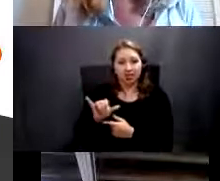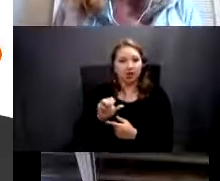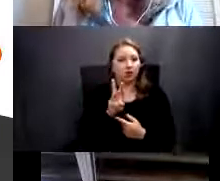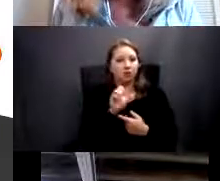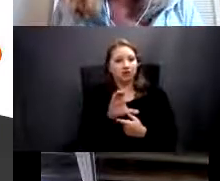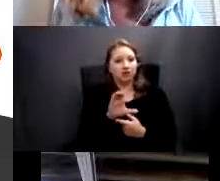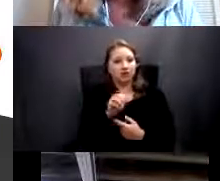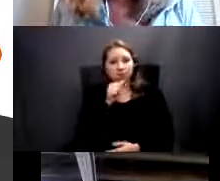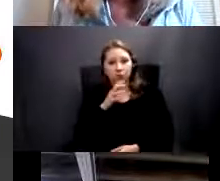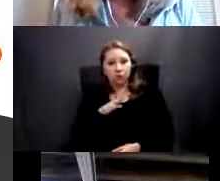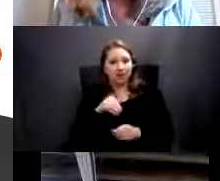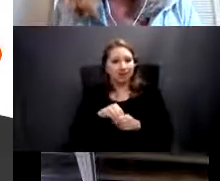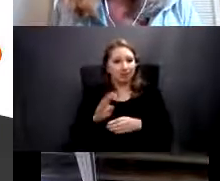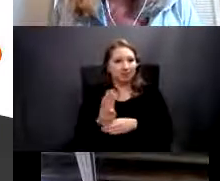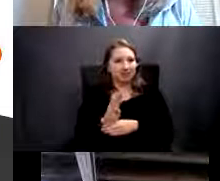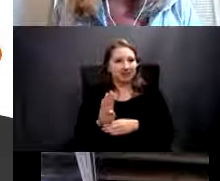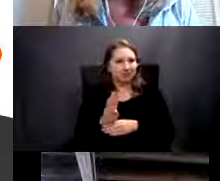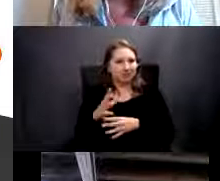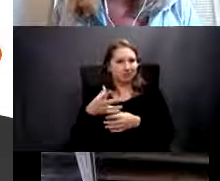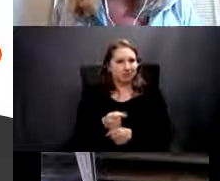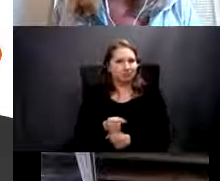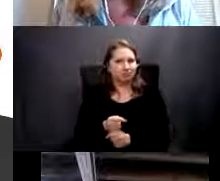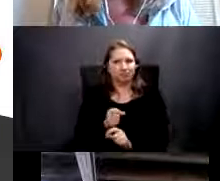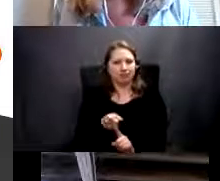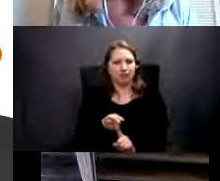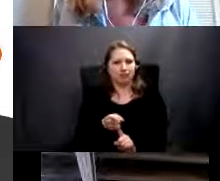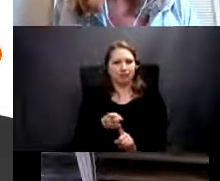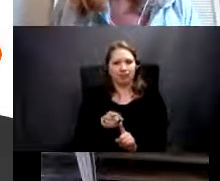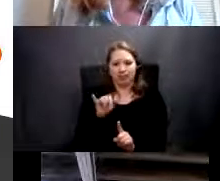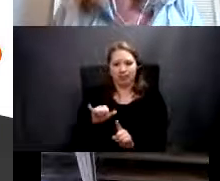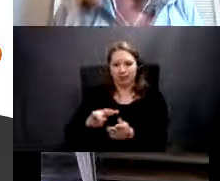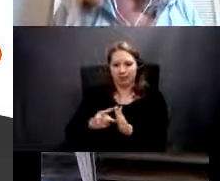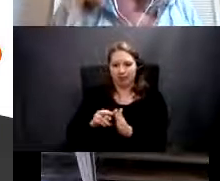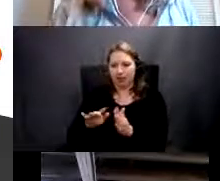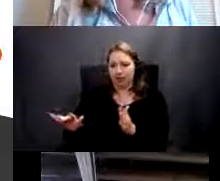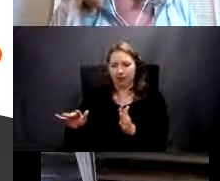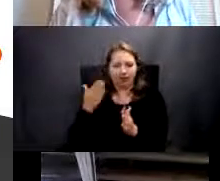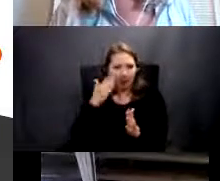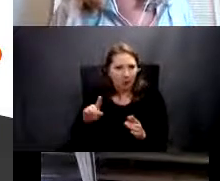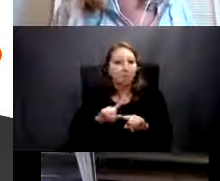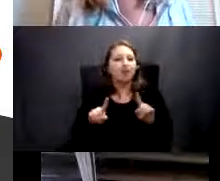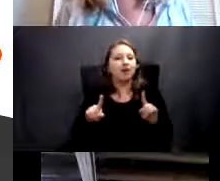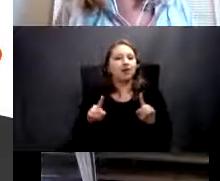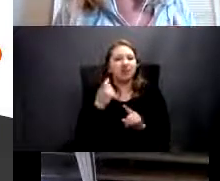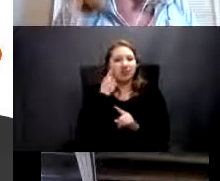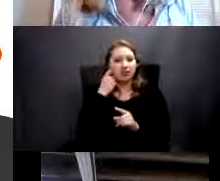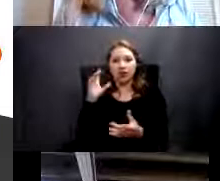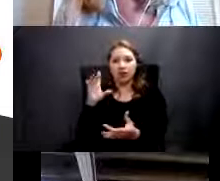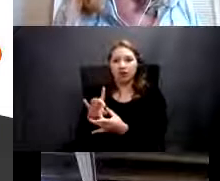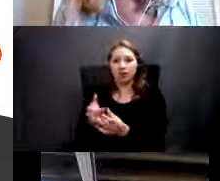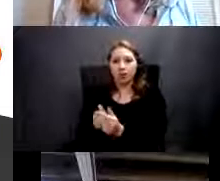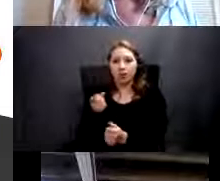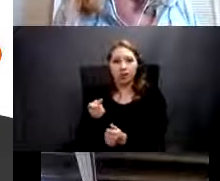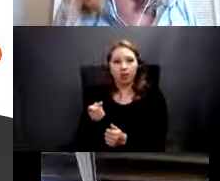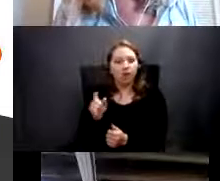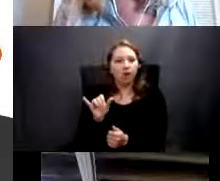in Business, basically. I don't know what it all stands for, but I was just connected with them as I